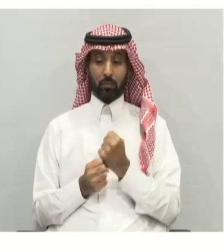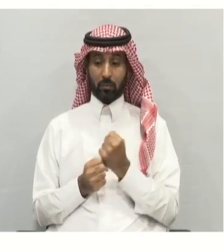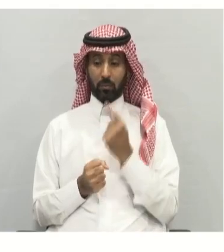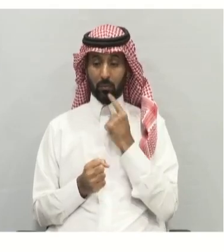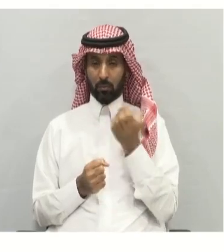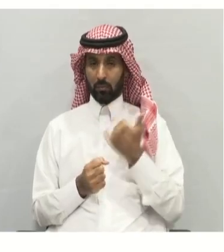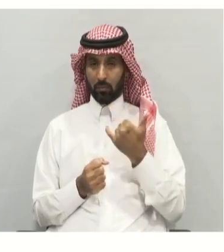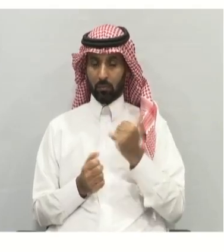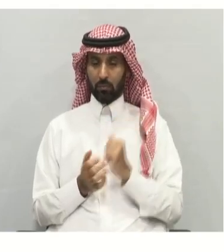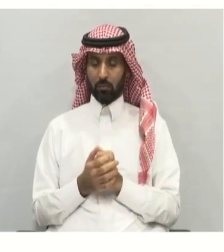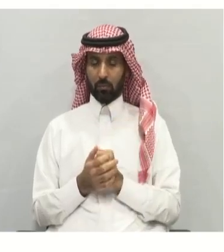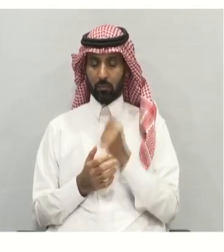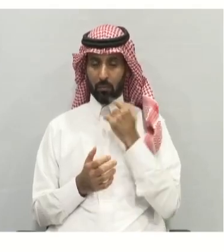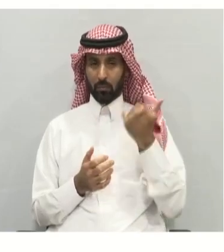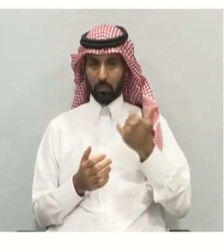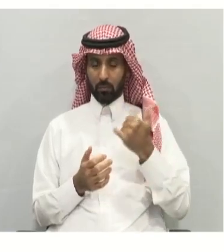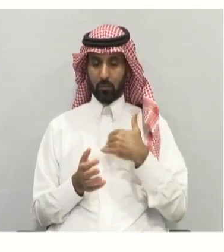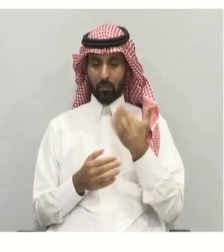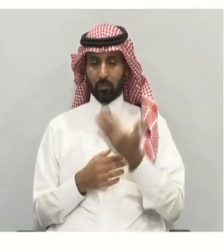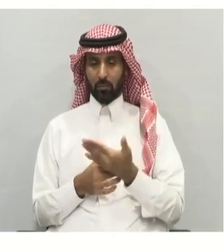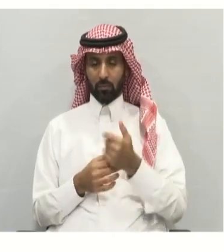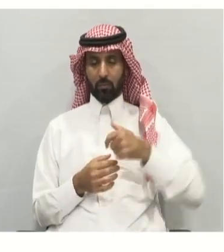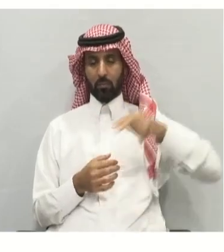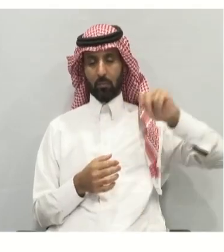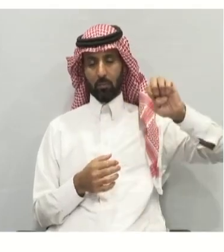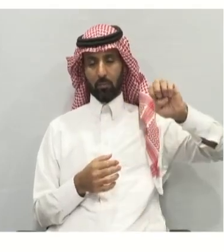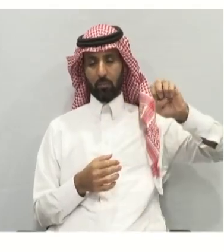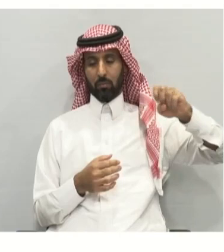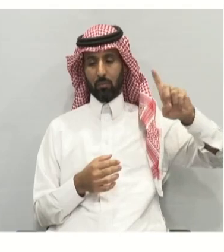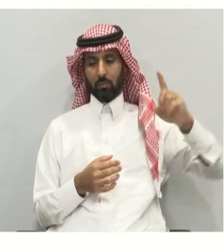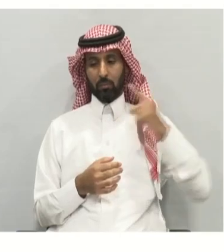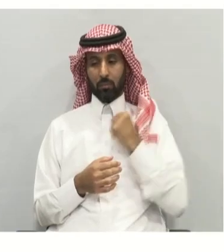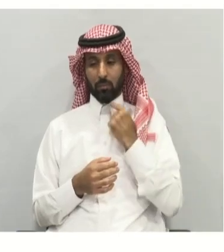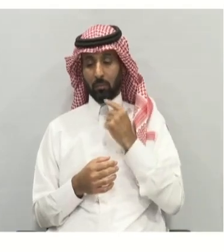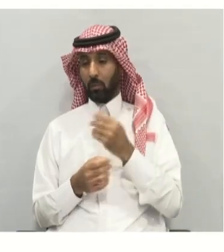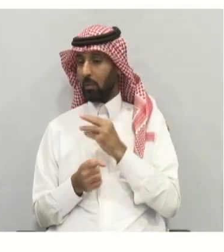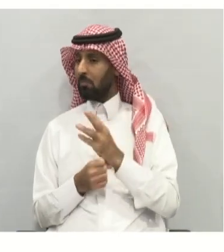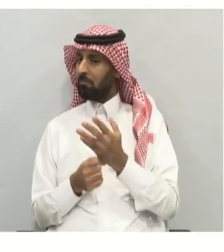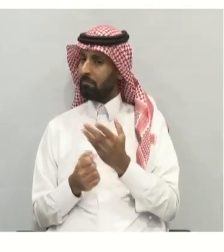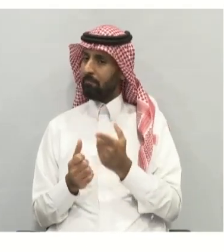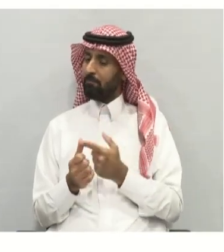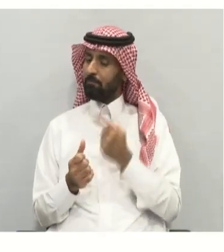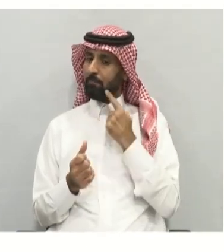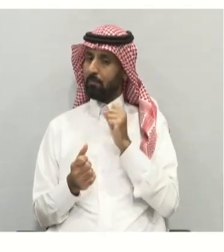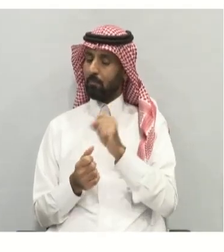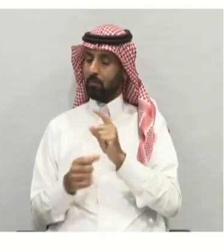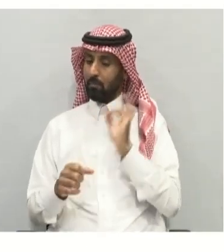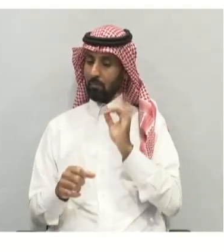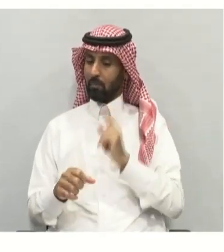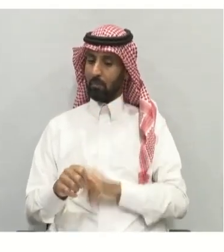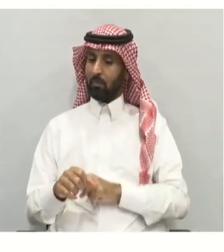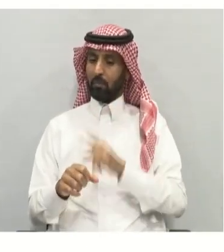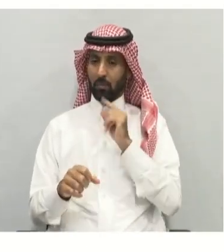is necessary, that is important. And we use want if we want something at specific time.